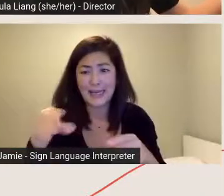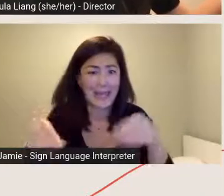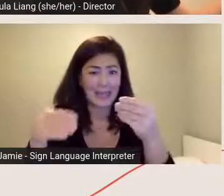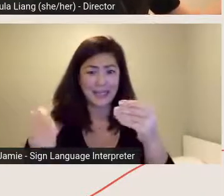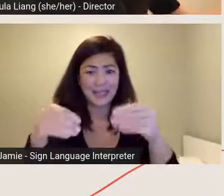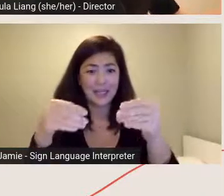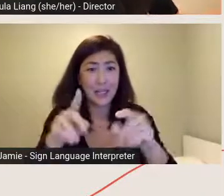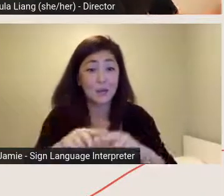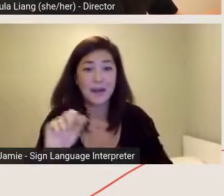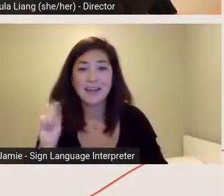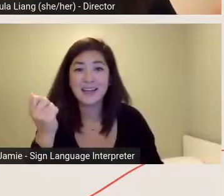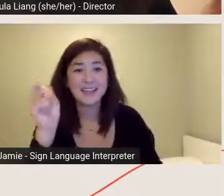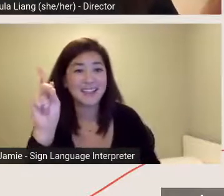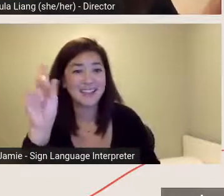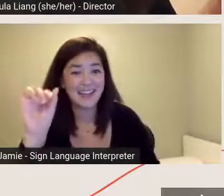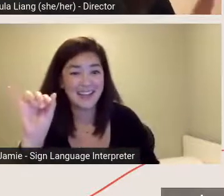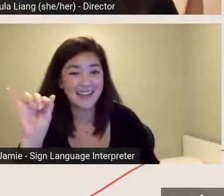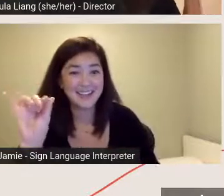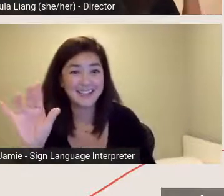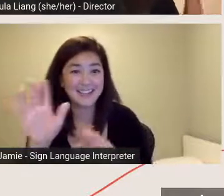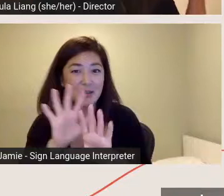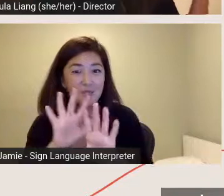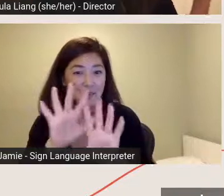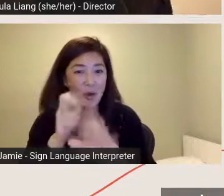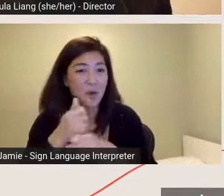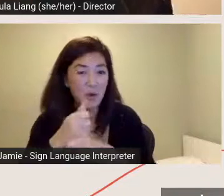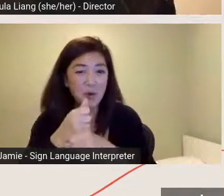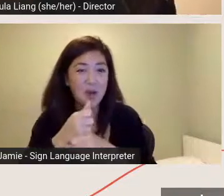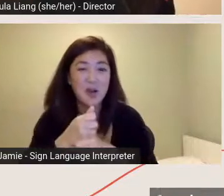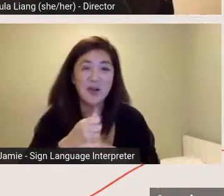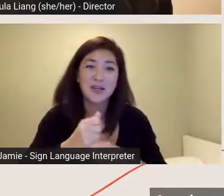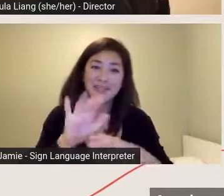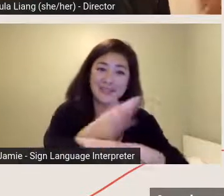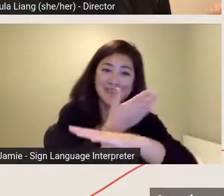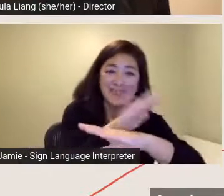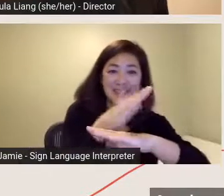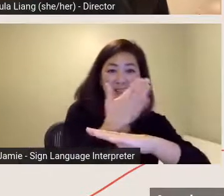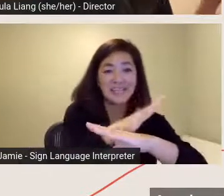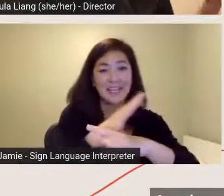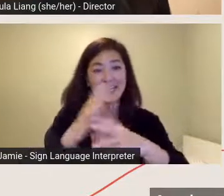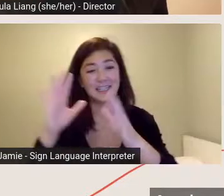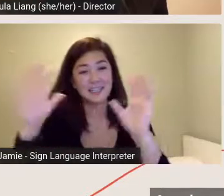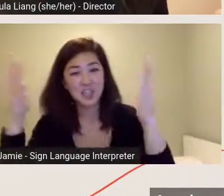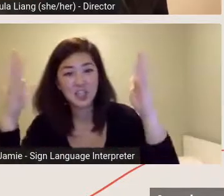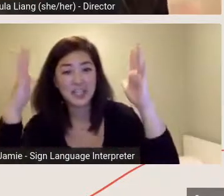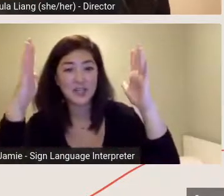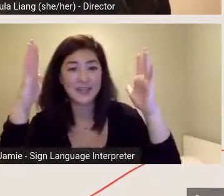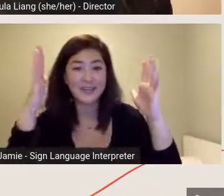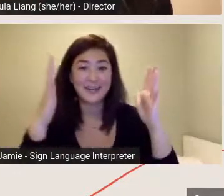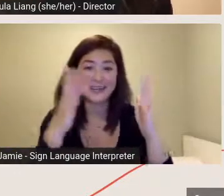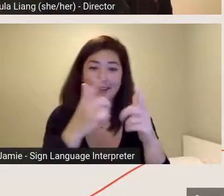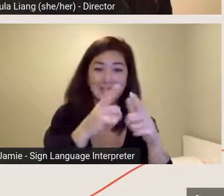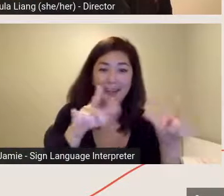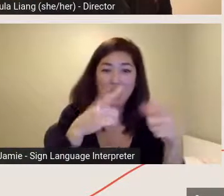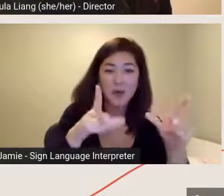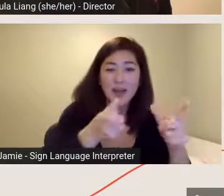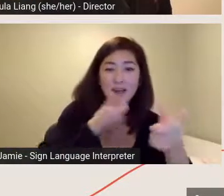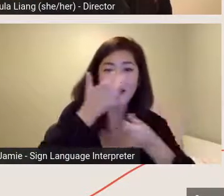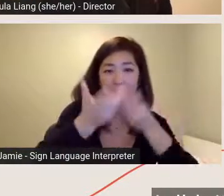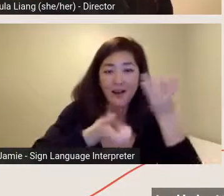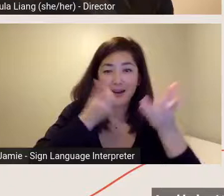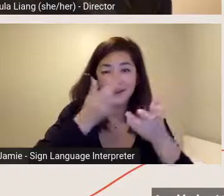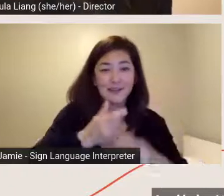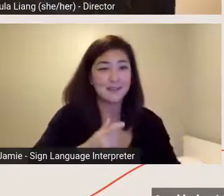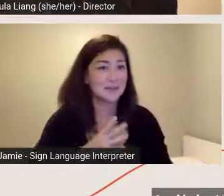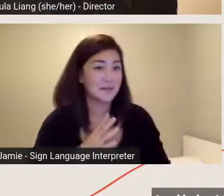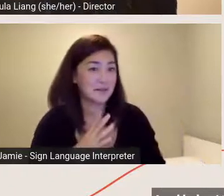legacy of like singing and chants and like everything's new and inventive. And you can just like sort of see that. And so it was interesting for